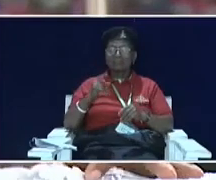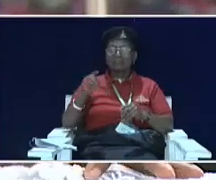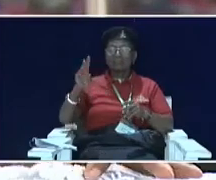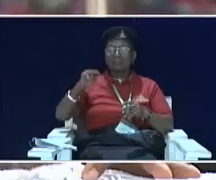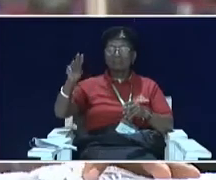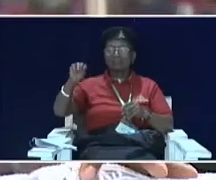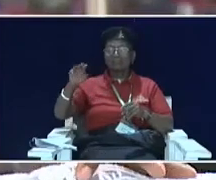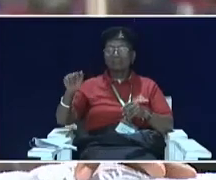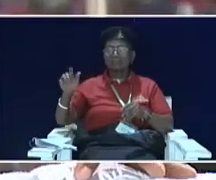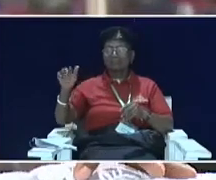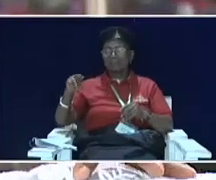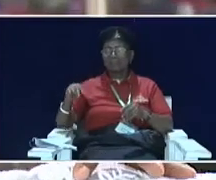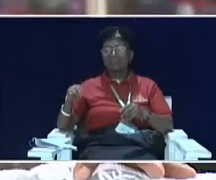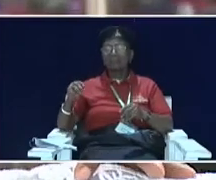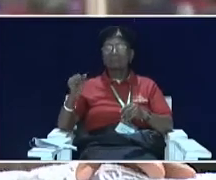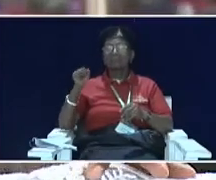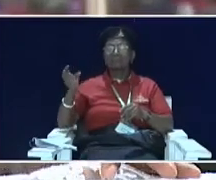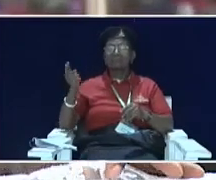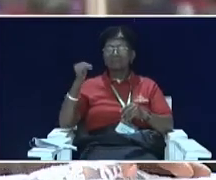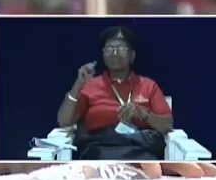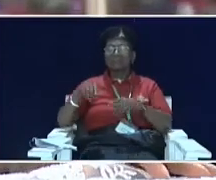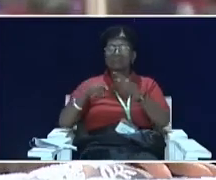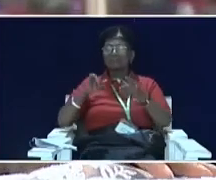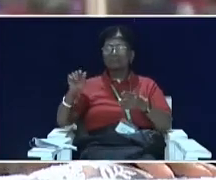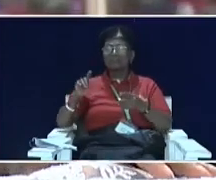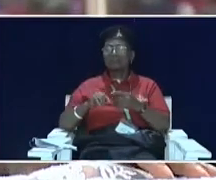She was going to bury her only son.